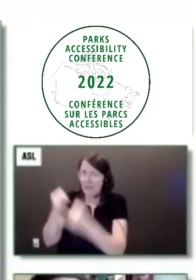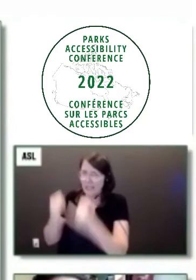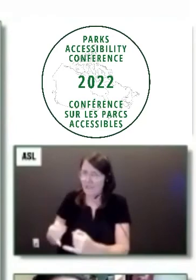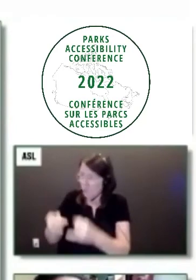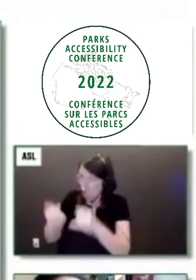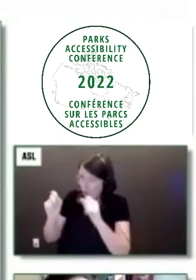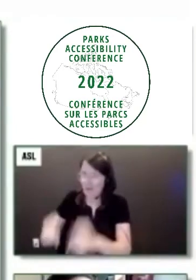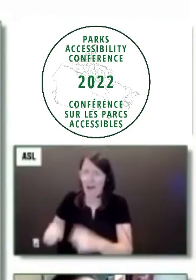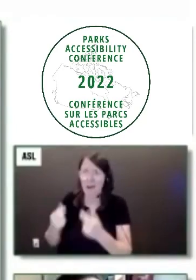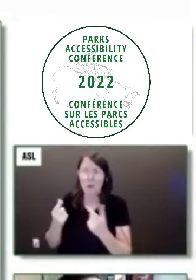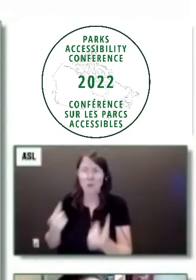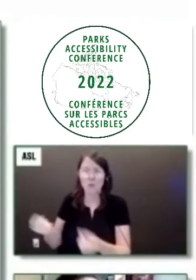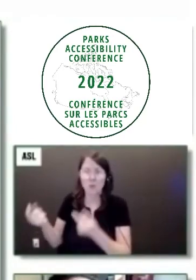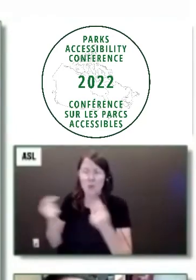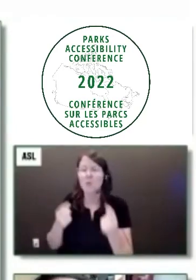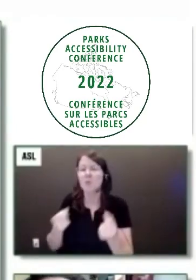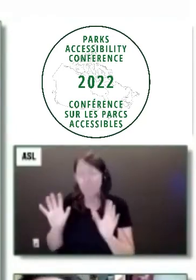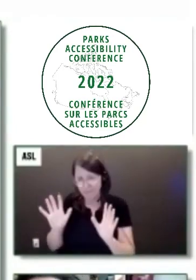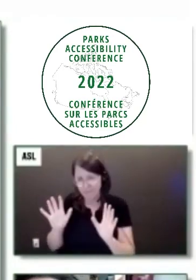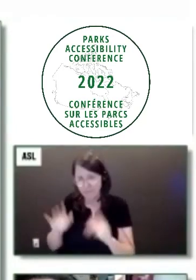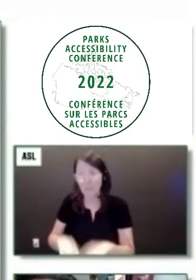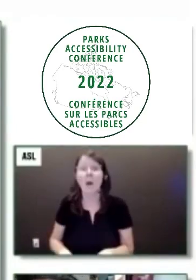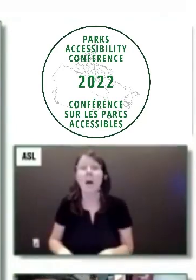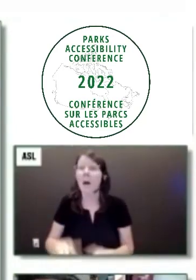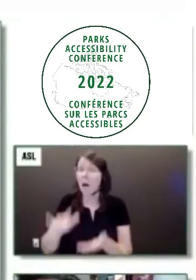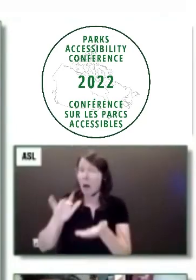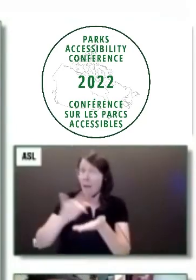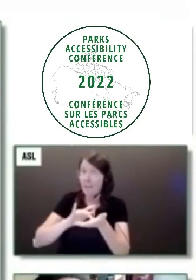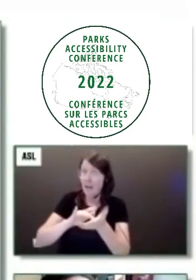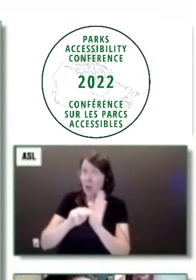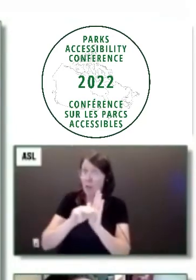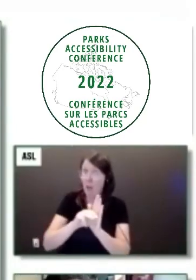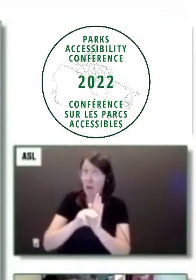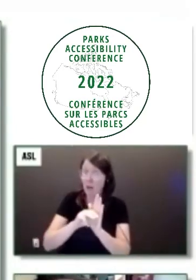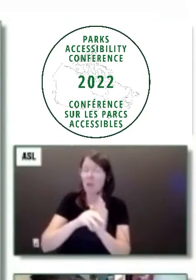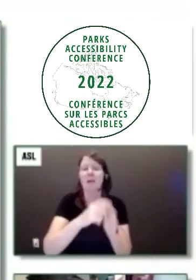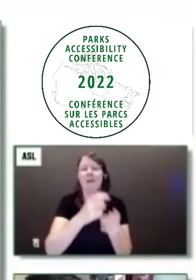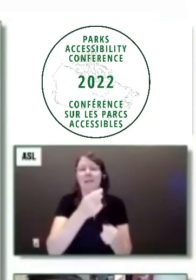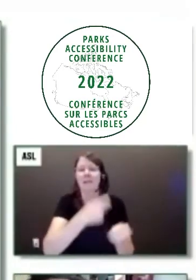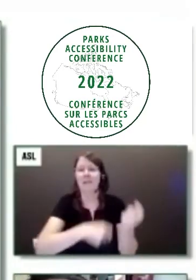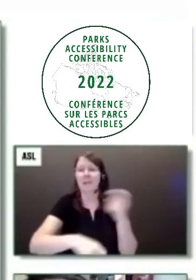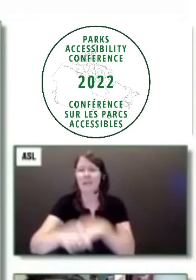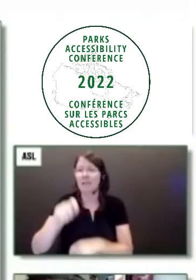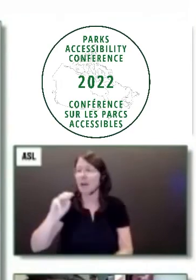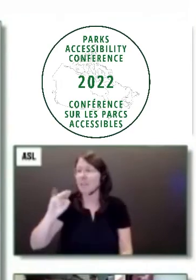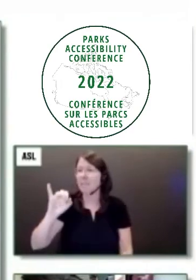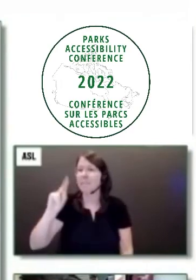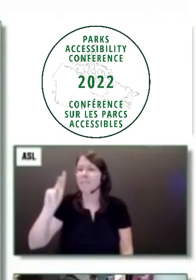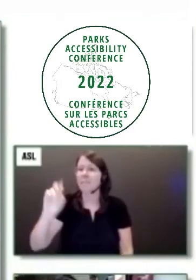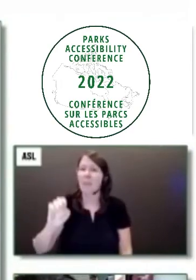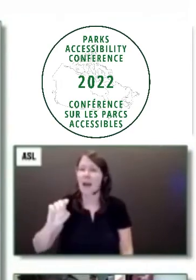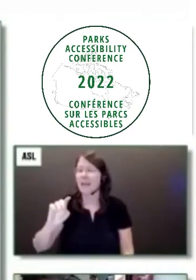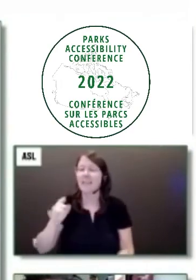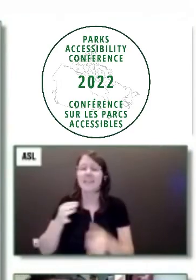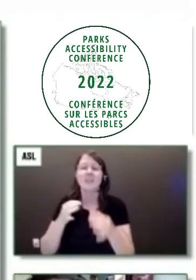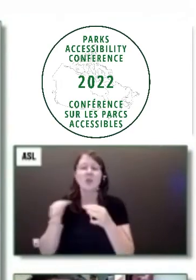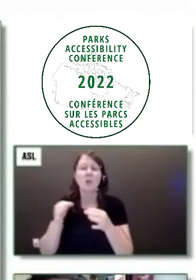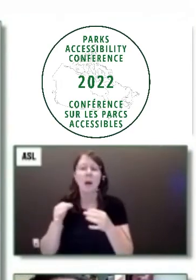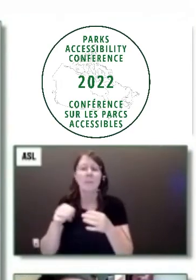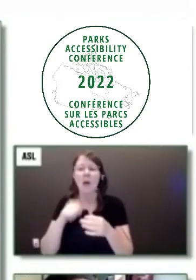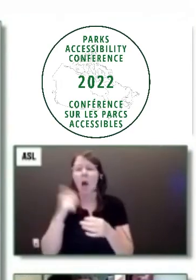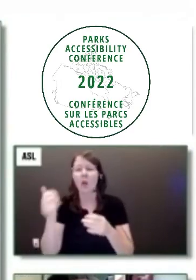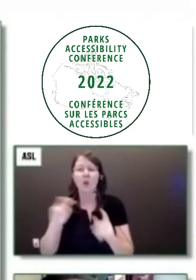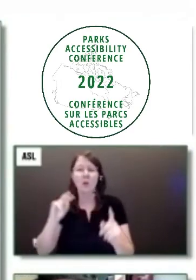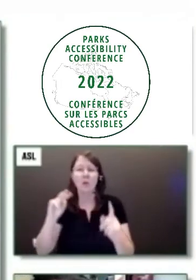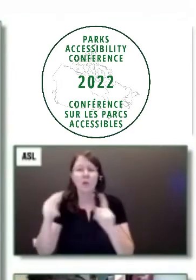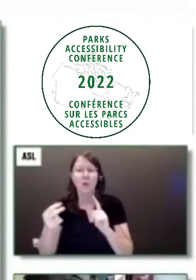As an alternative to the medical model of disability, Oliver outlined what he first called the social oppression model of disability. Rather